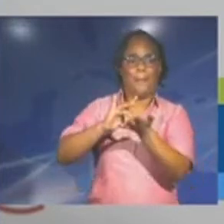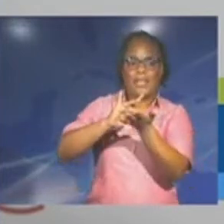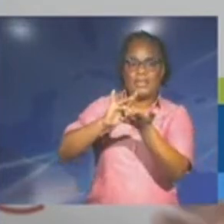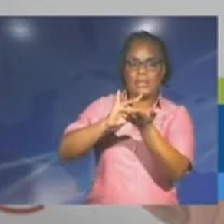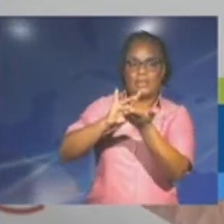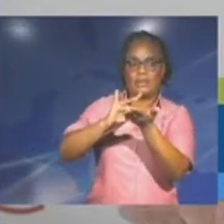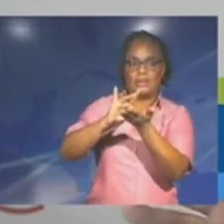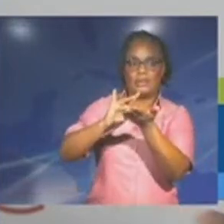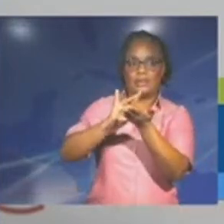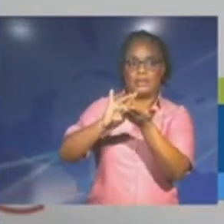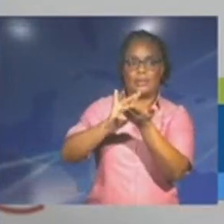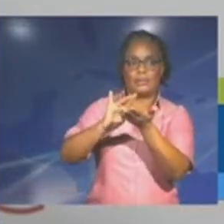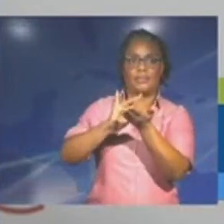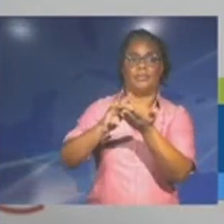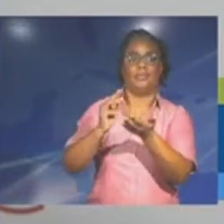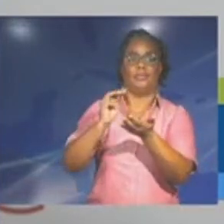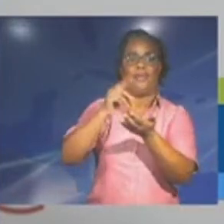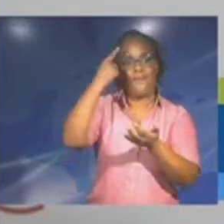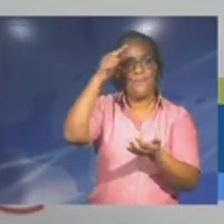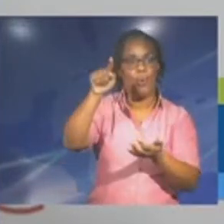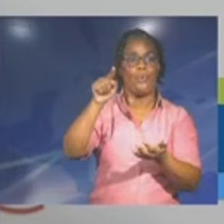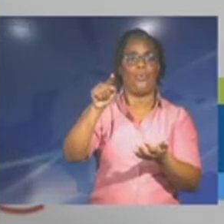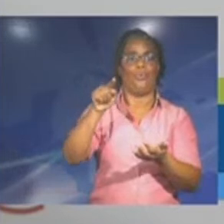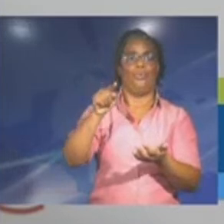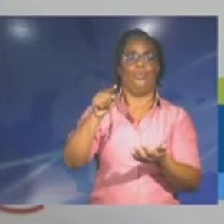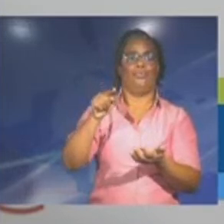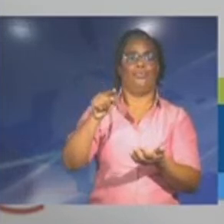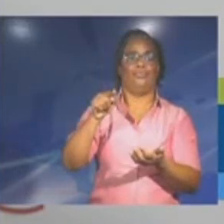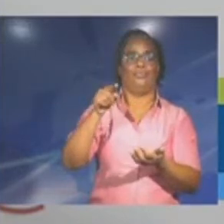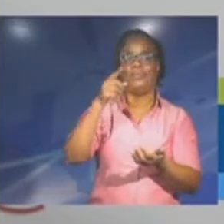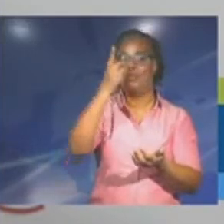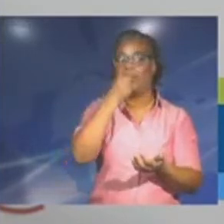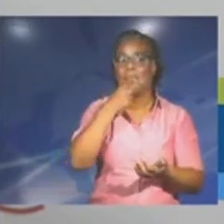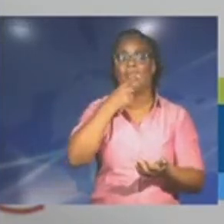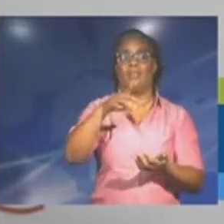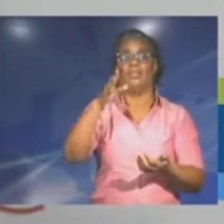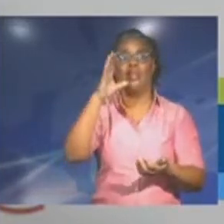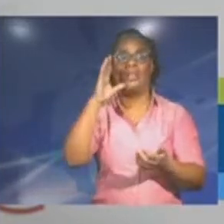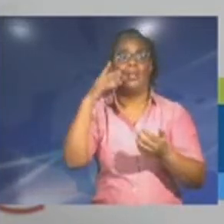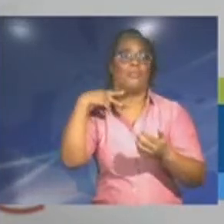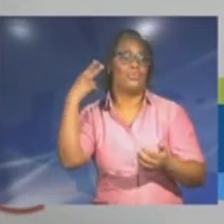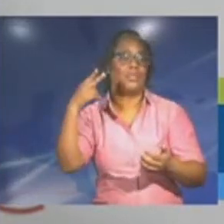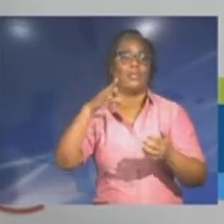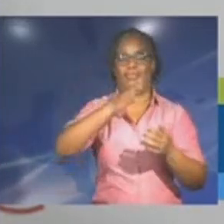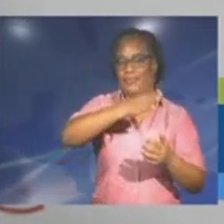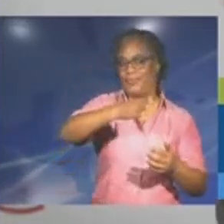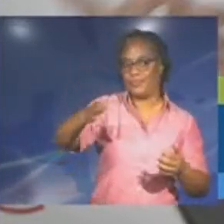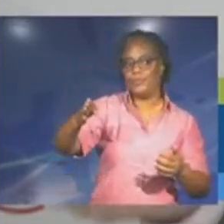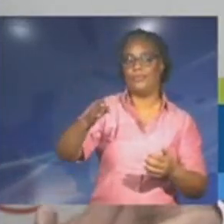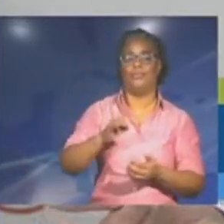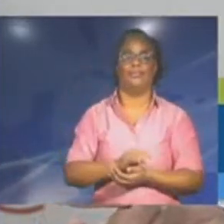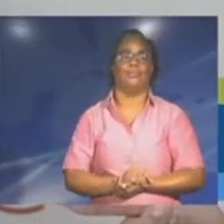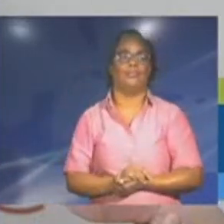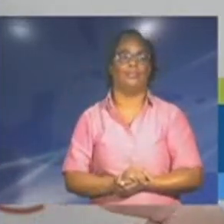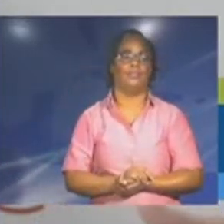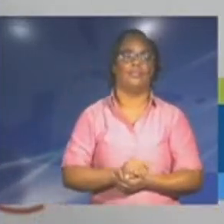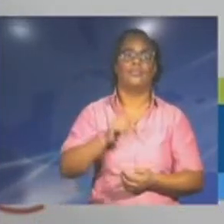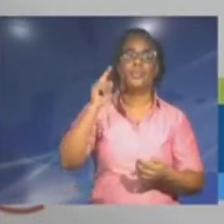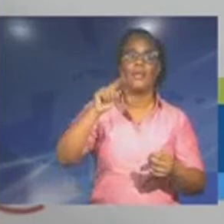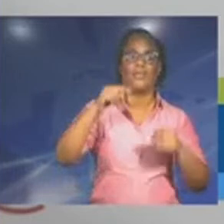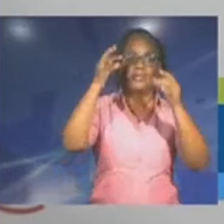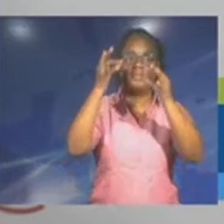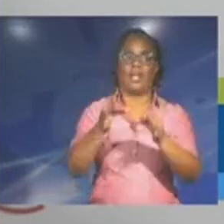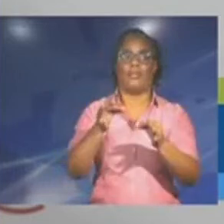data is showing, is something we need to move away from. Because one drug produces side effect A, the other one produces side effect